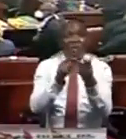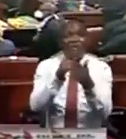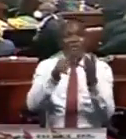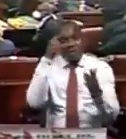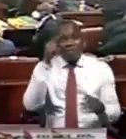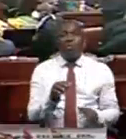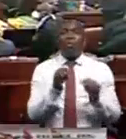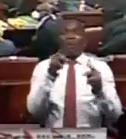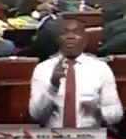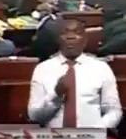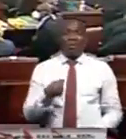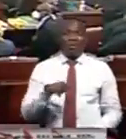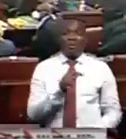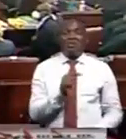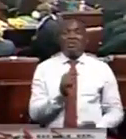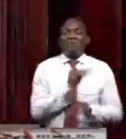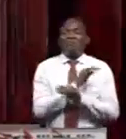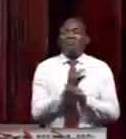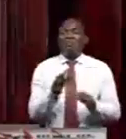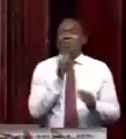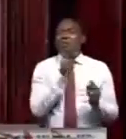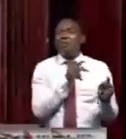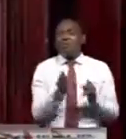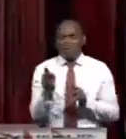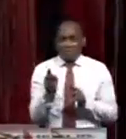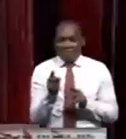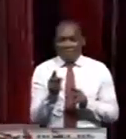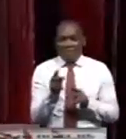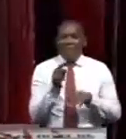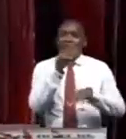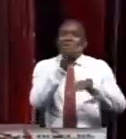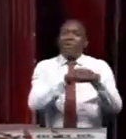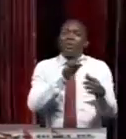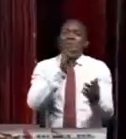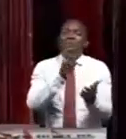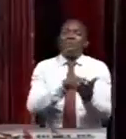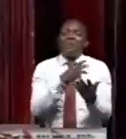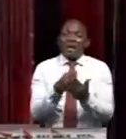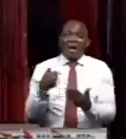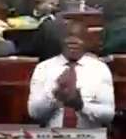we do not intend to call any witness. Okay, then you prepare.